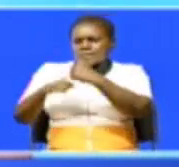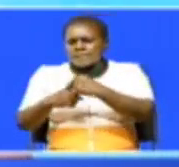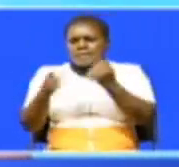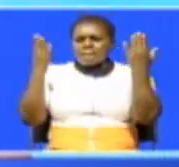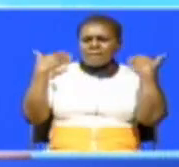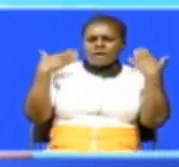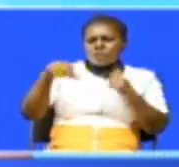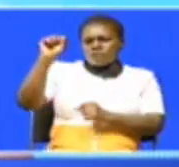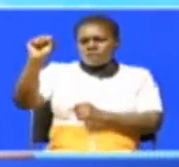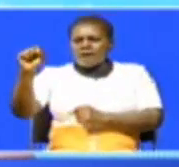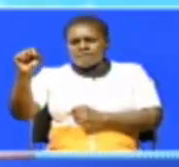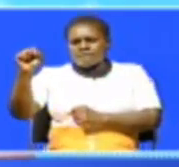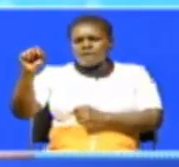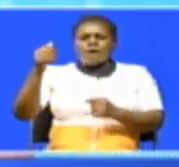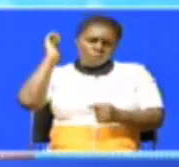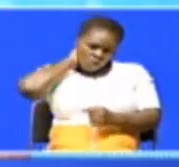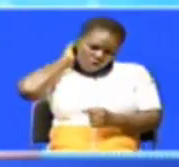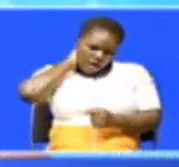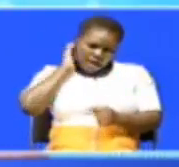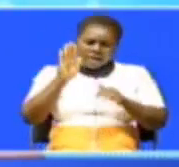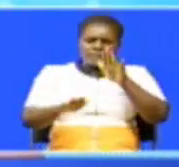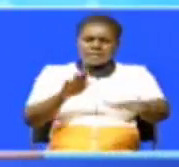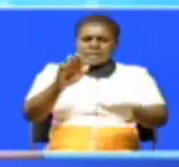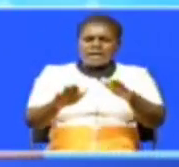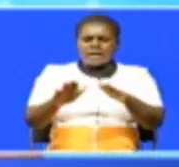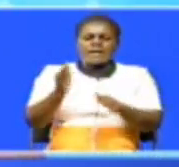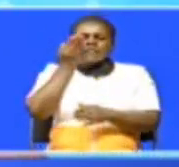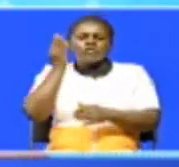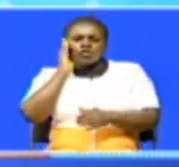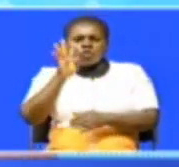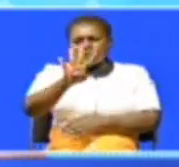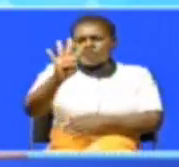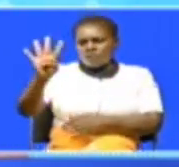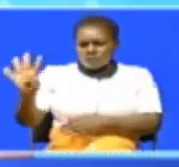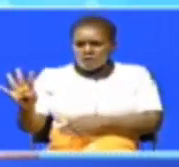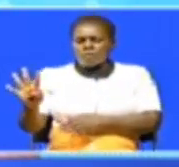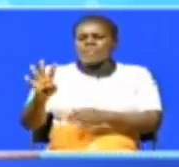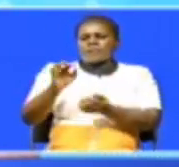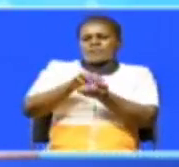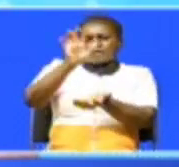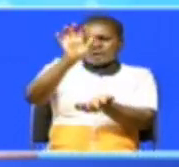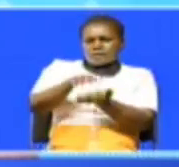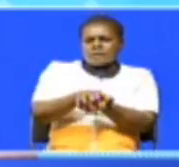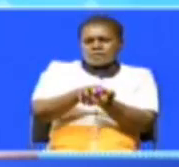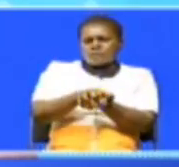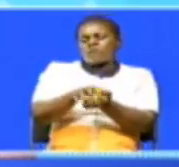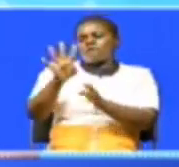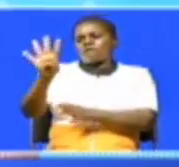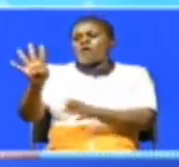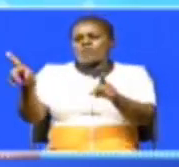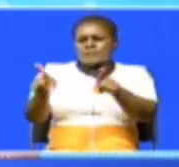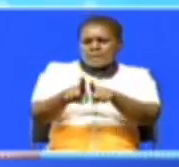Meru 5, Murang'a, Kirinyaga, Makueni and Isiolo have 4, Tana River, Trans Nzoia as well having